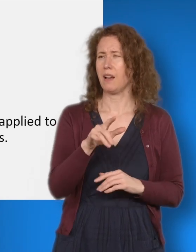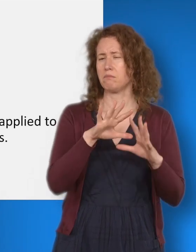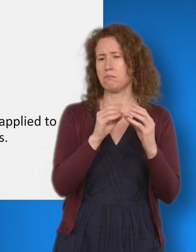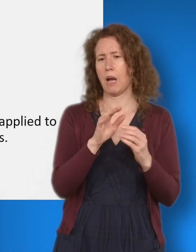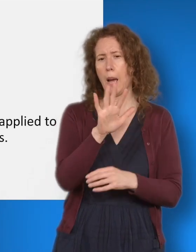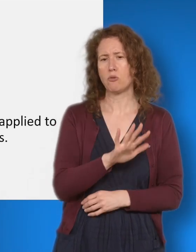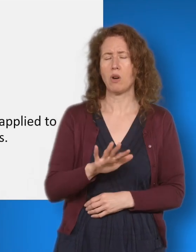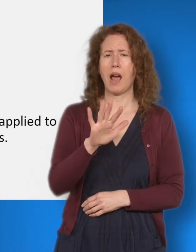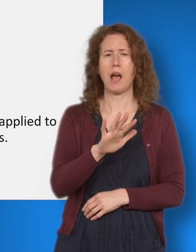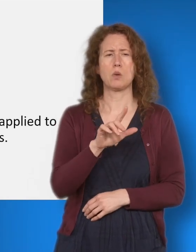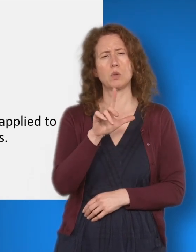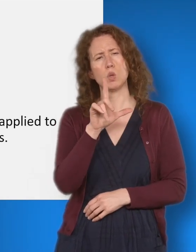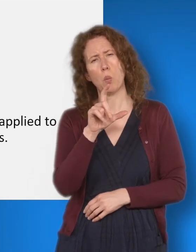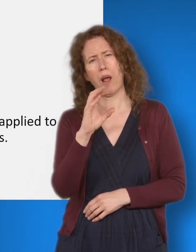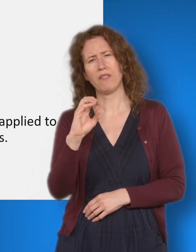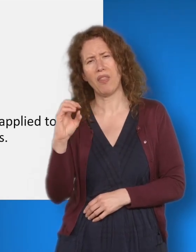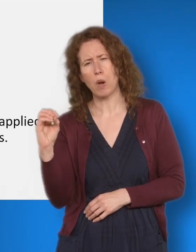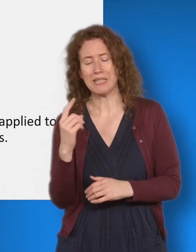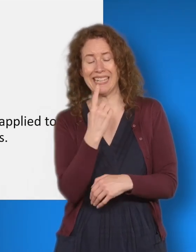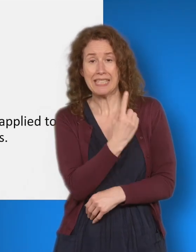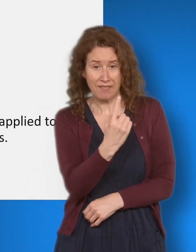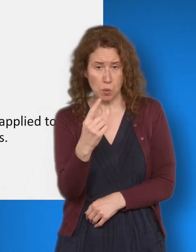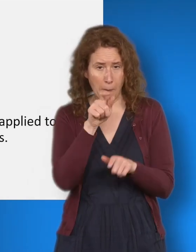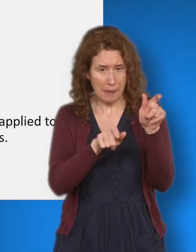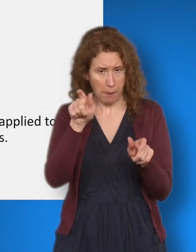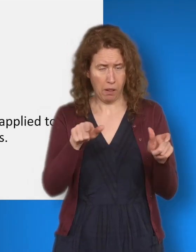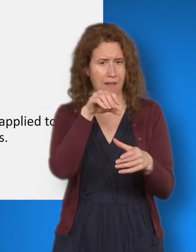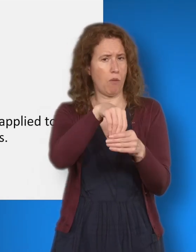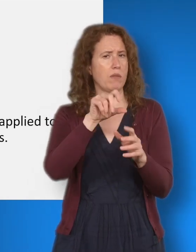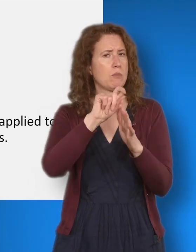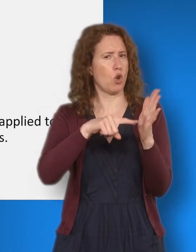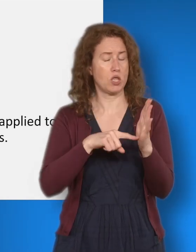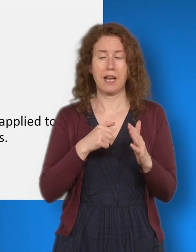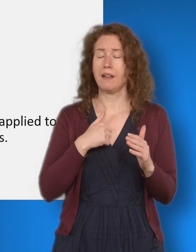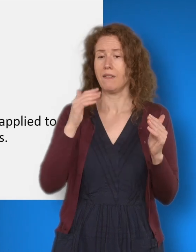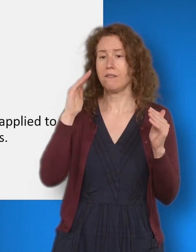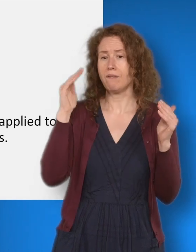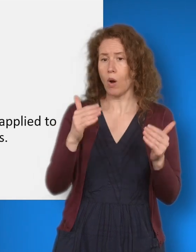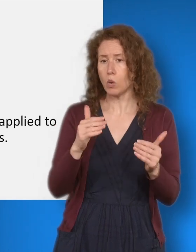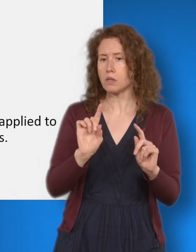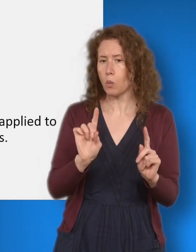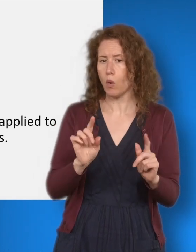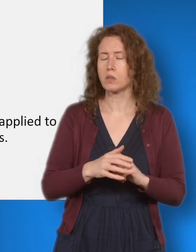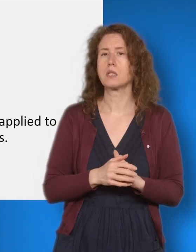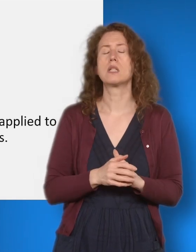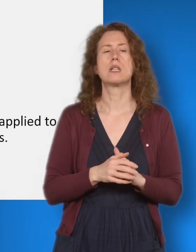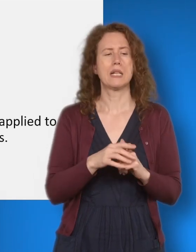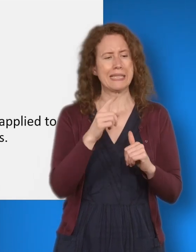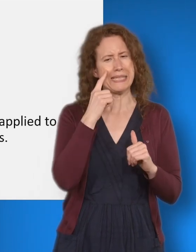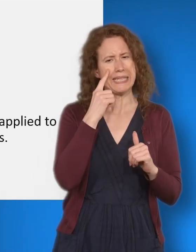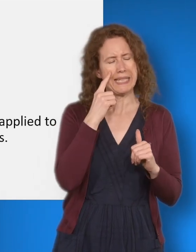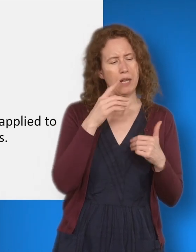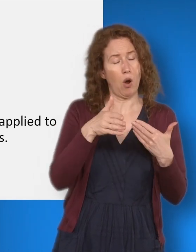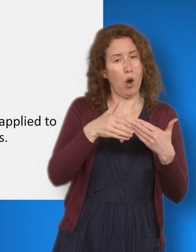around 12,000 individuals. The focus is on closed